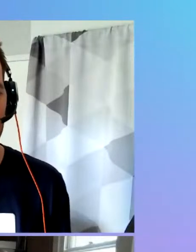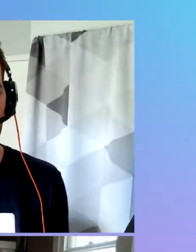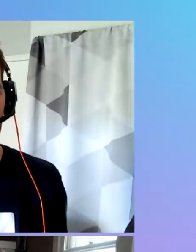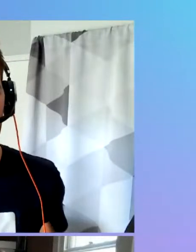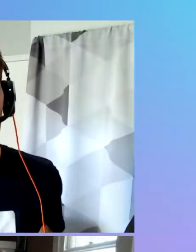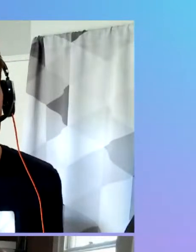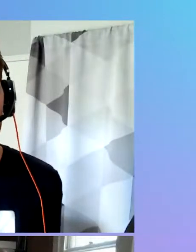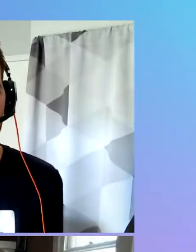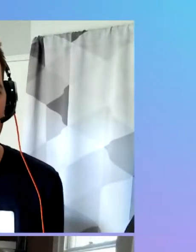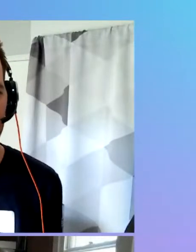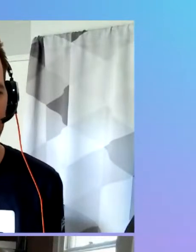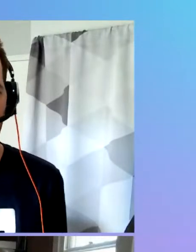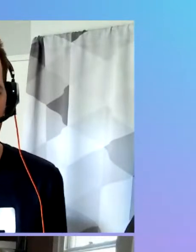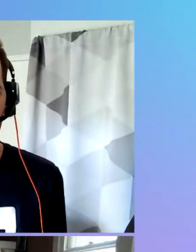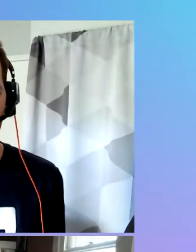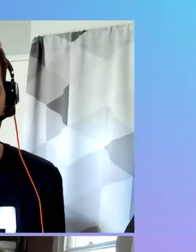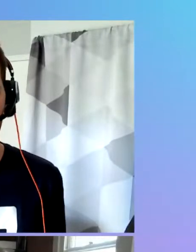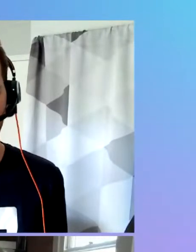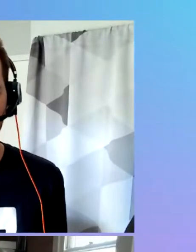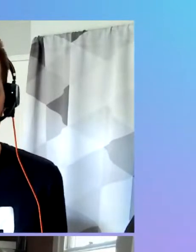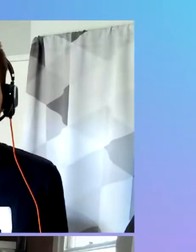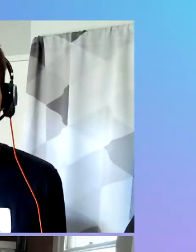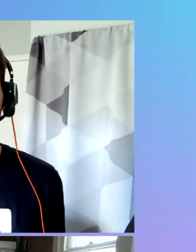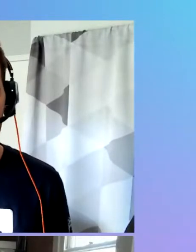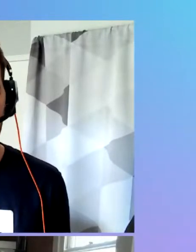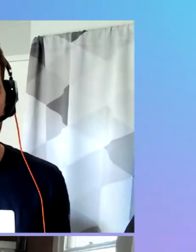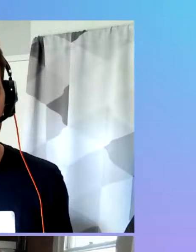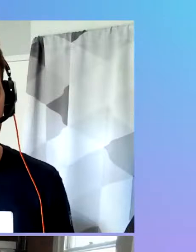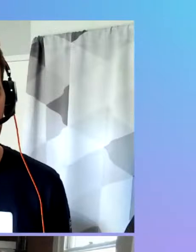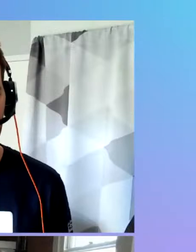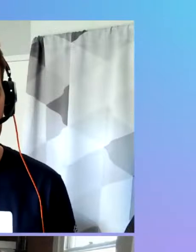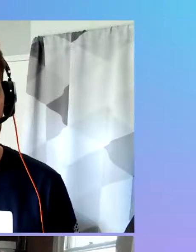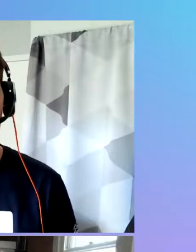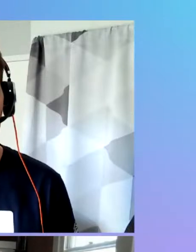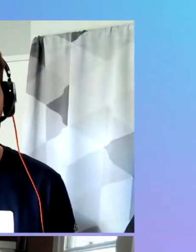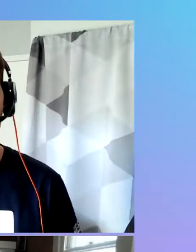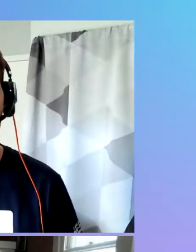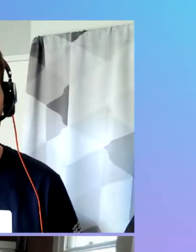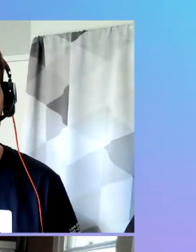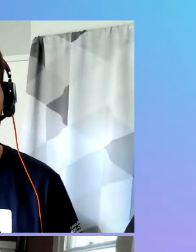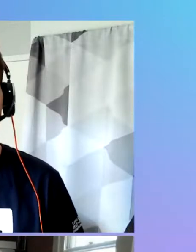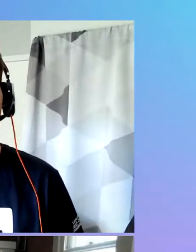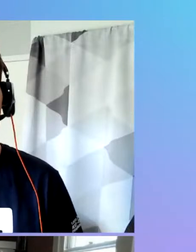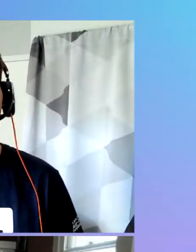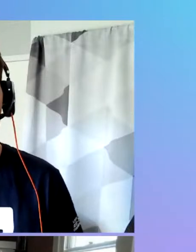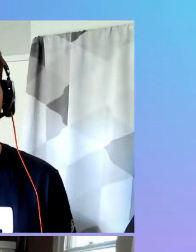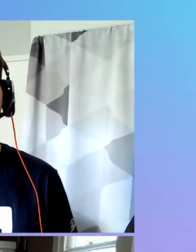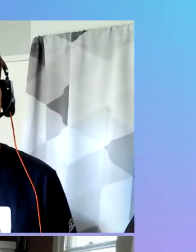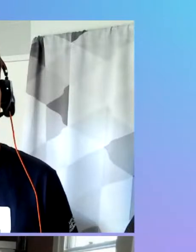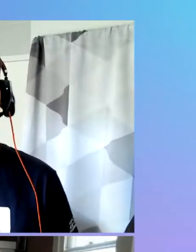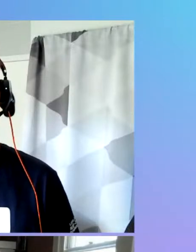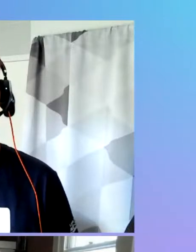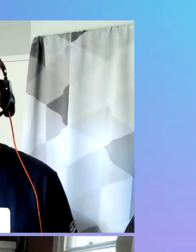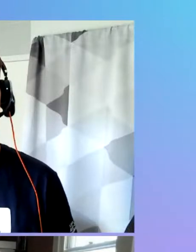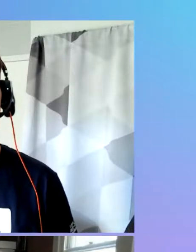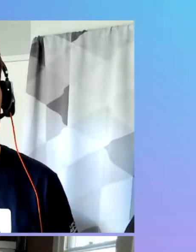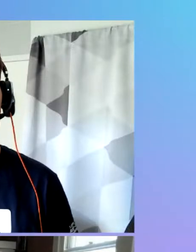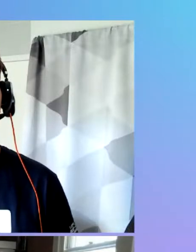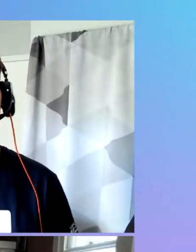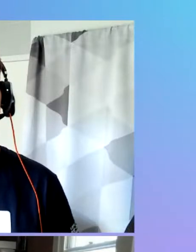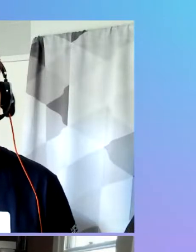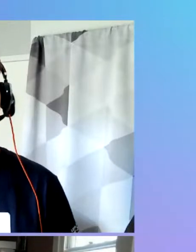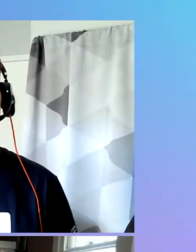some research. I'm not going to try to plug any of them at the moment, but the short answer is yes, there are programs. Usually the most effective